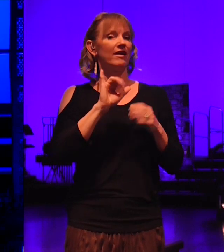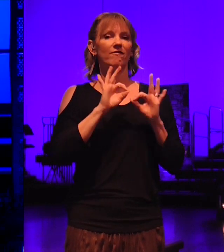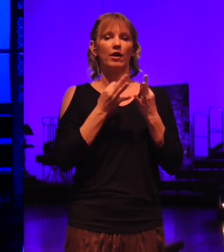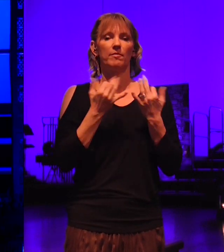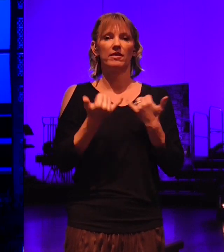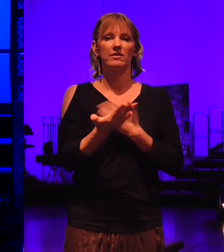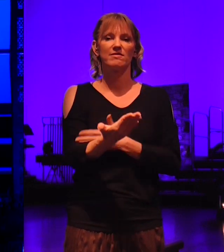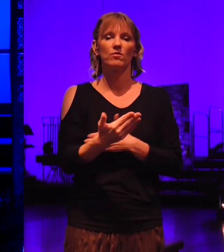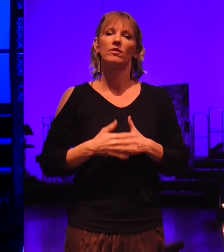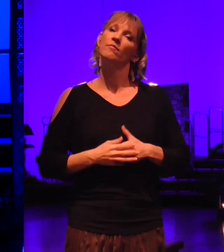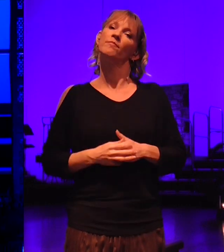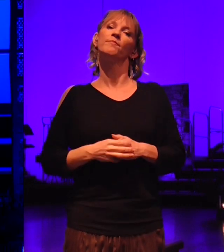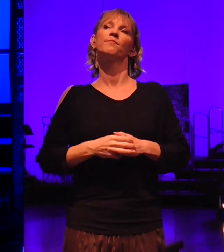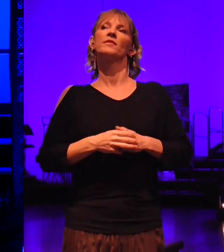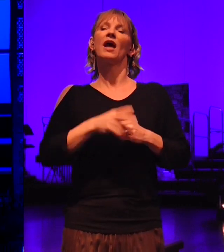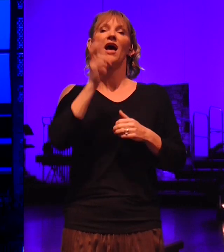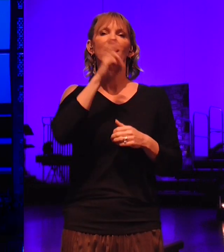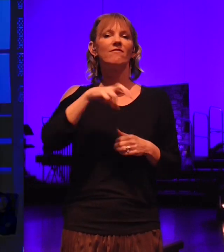It's Adventures in Faith,